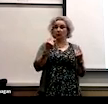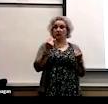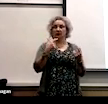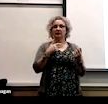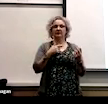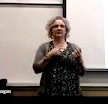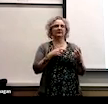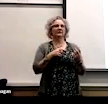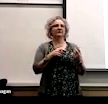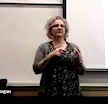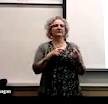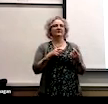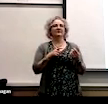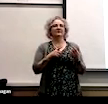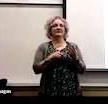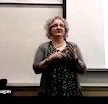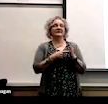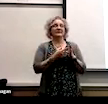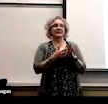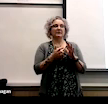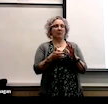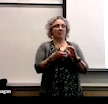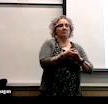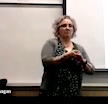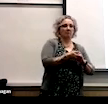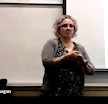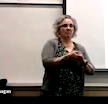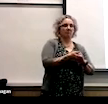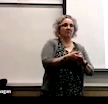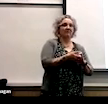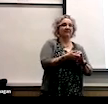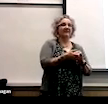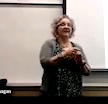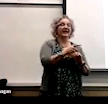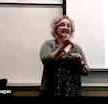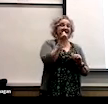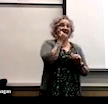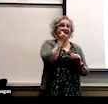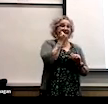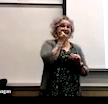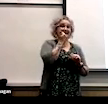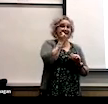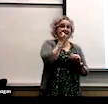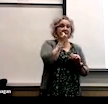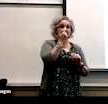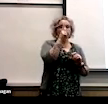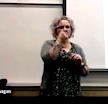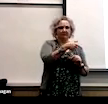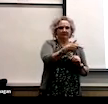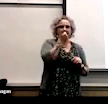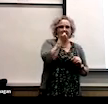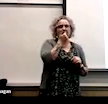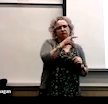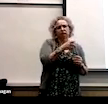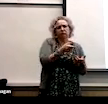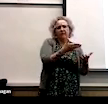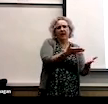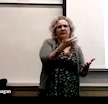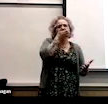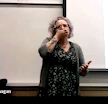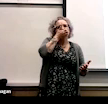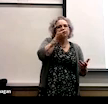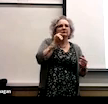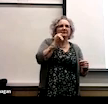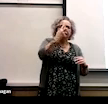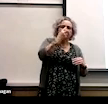if they're sedated to go and get their teeth cleaned, then we have had pretty good success in getting blood work done at the same time, and or x-rays